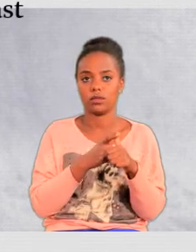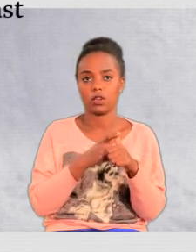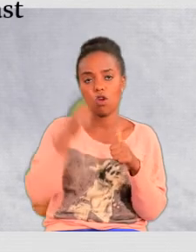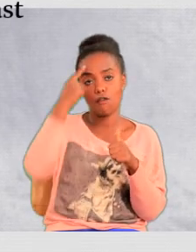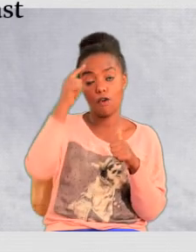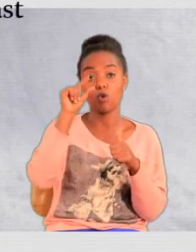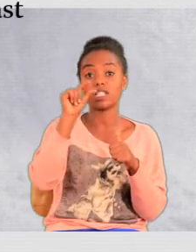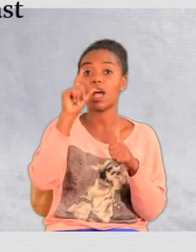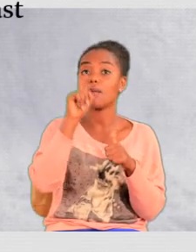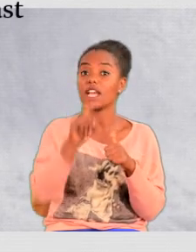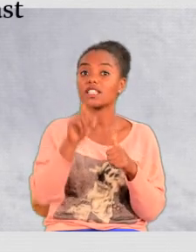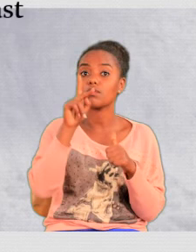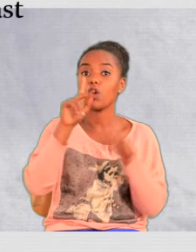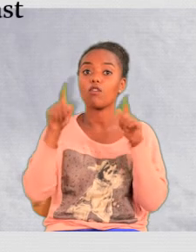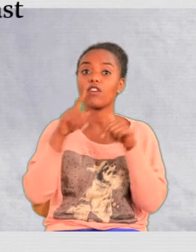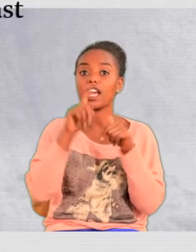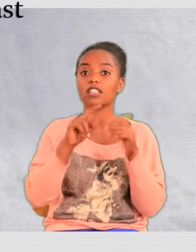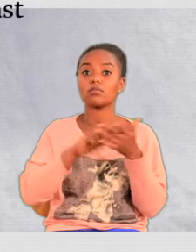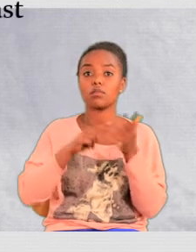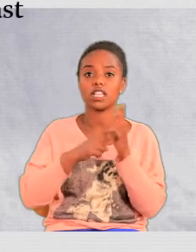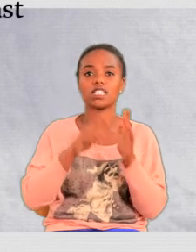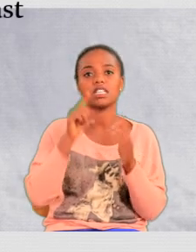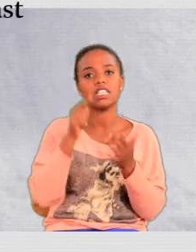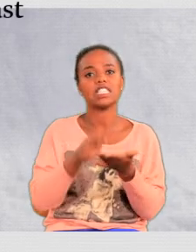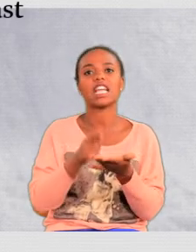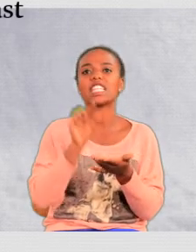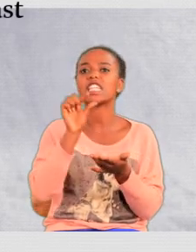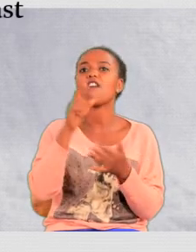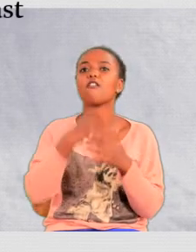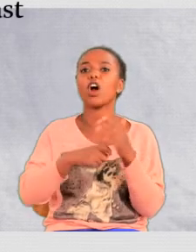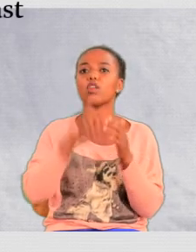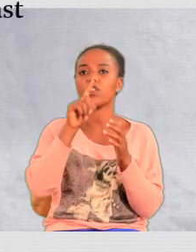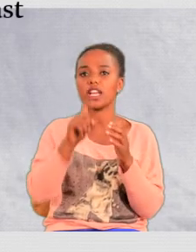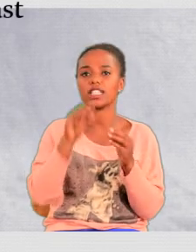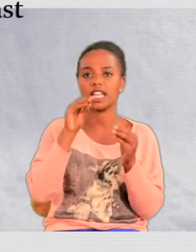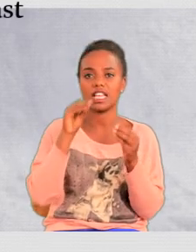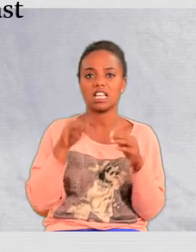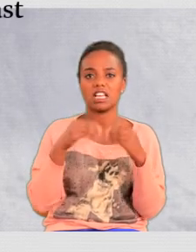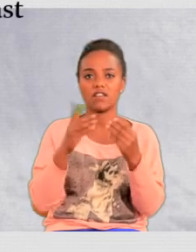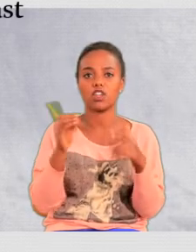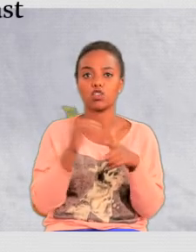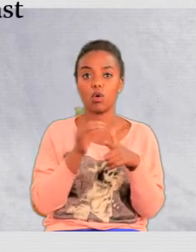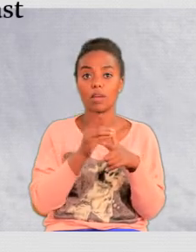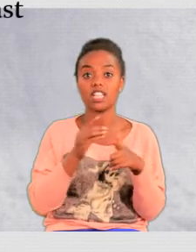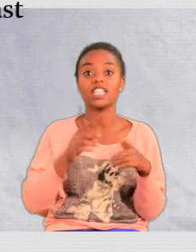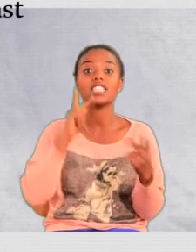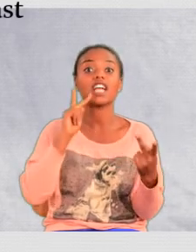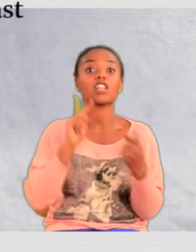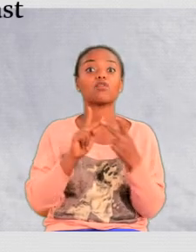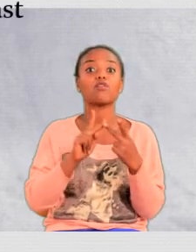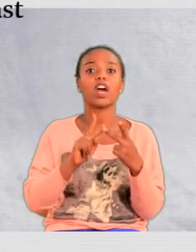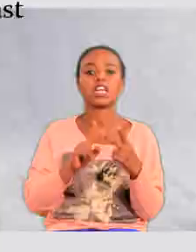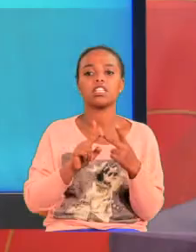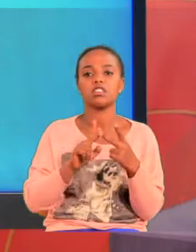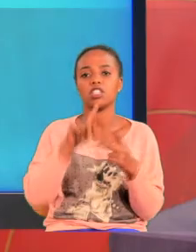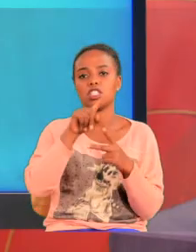for some x, of x, this means there is some value of x in the given domain which satisfy the property